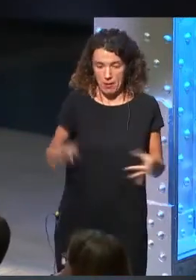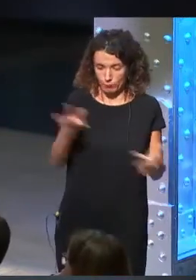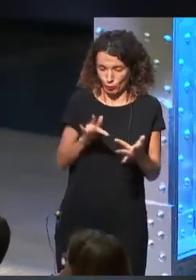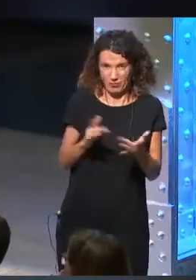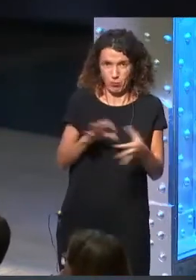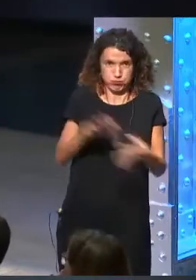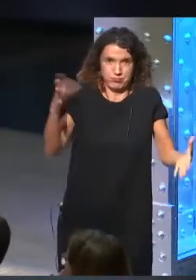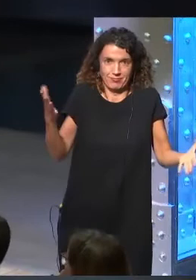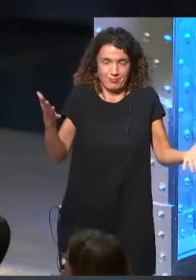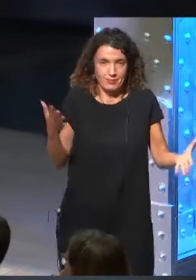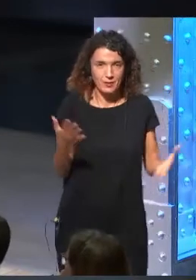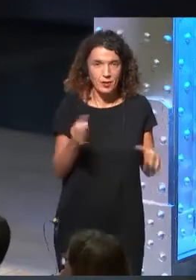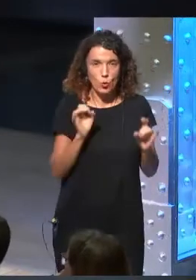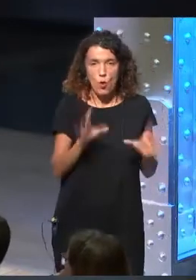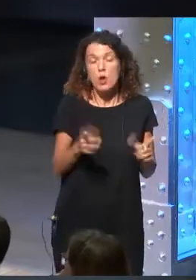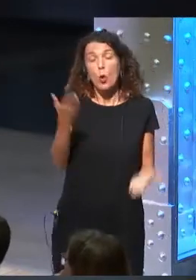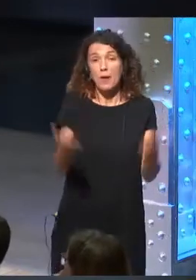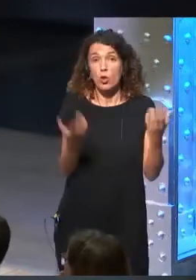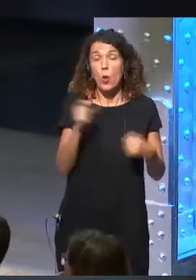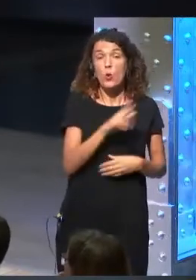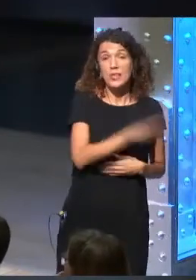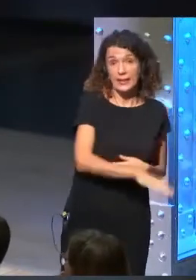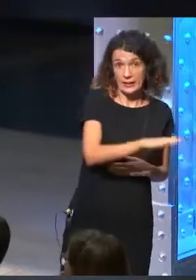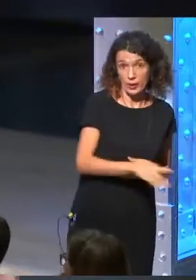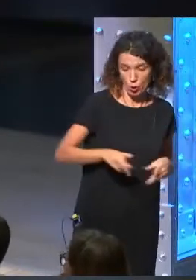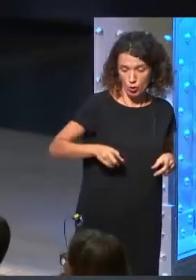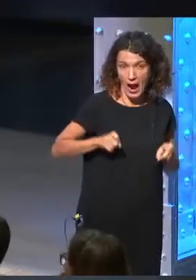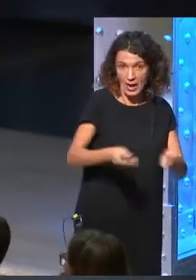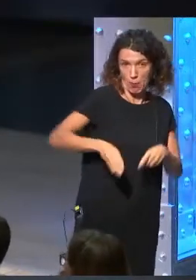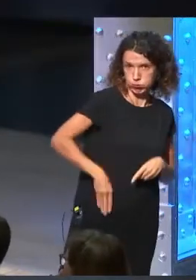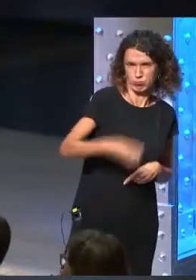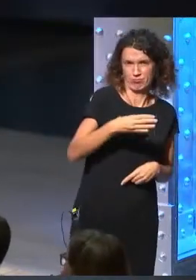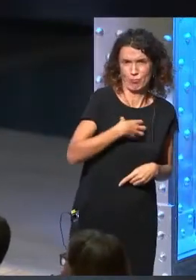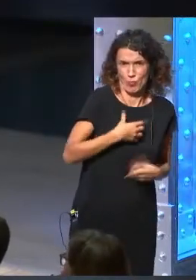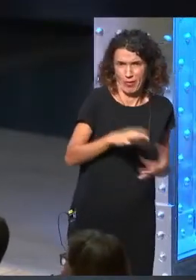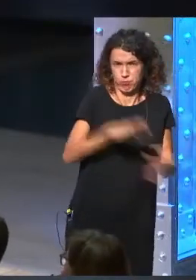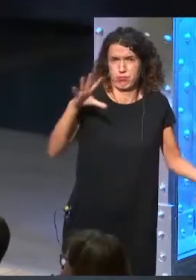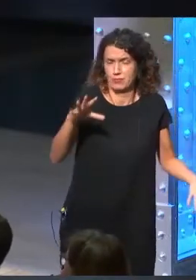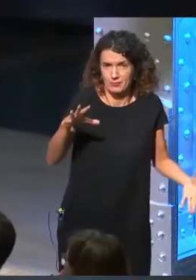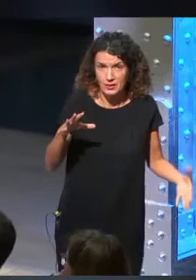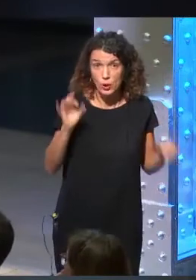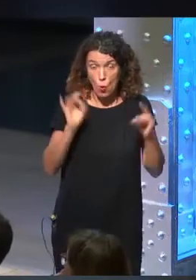a virgin, therefore not a woman, and is not even born from a woman.